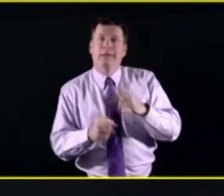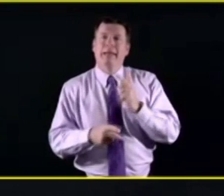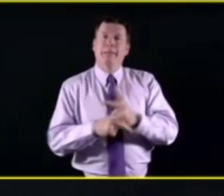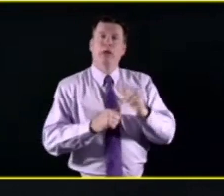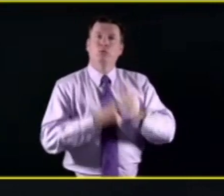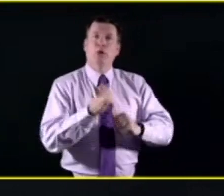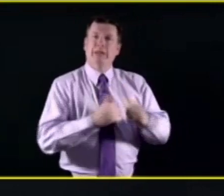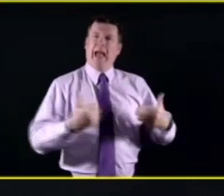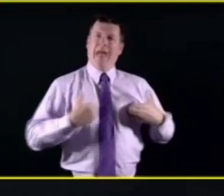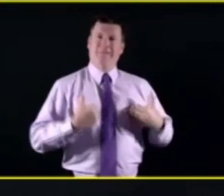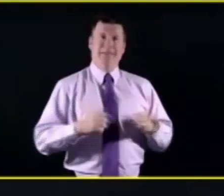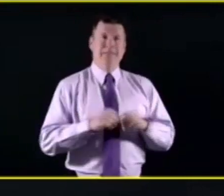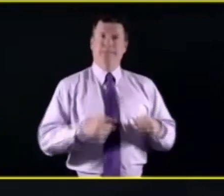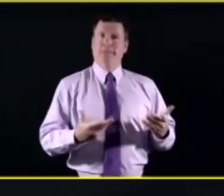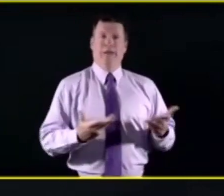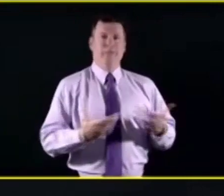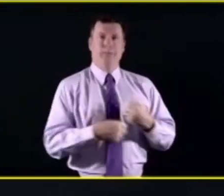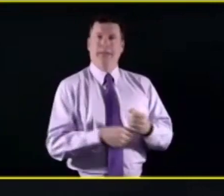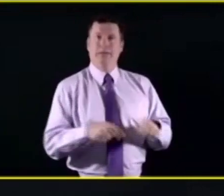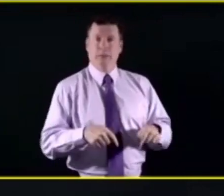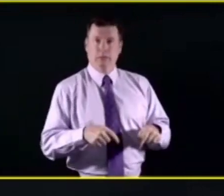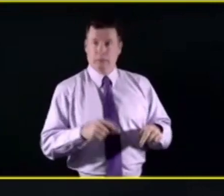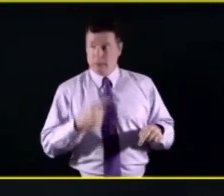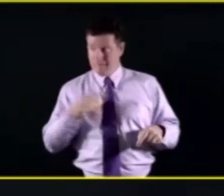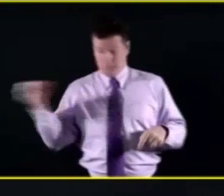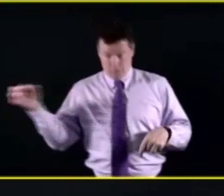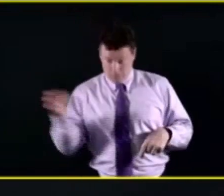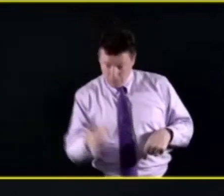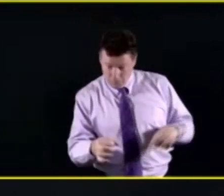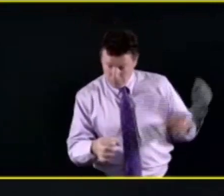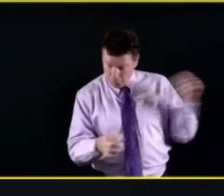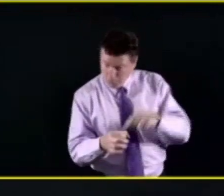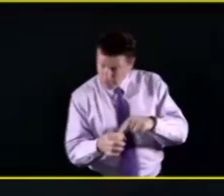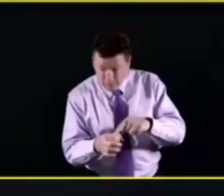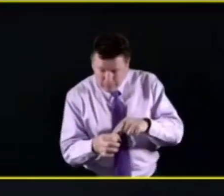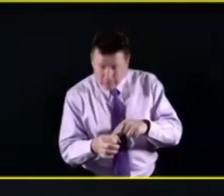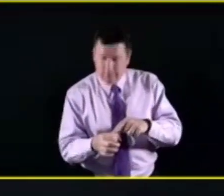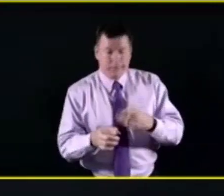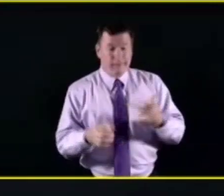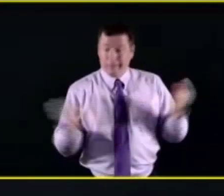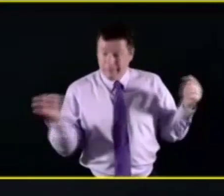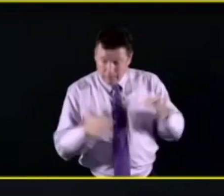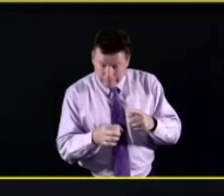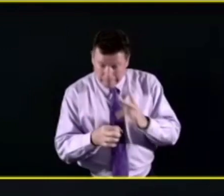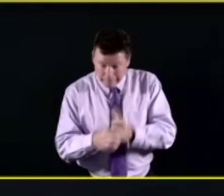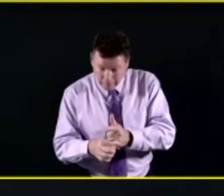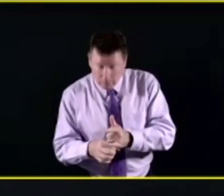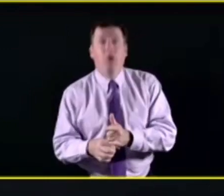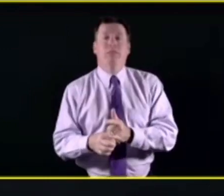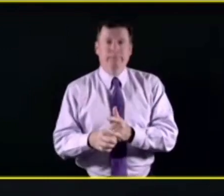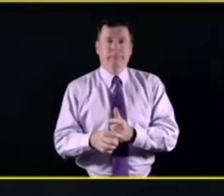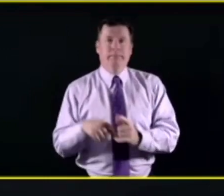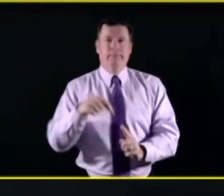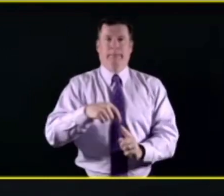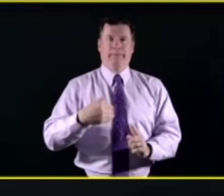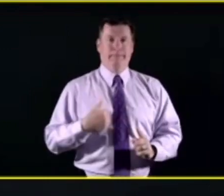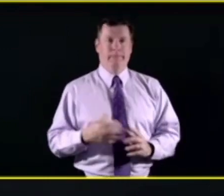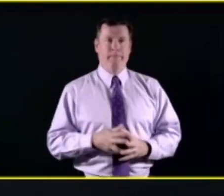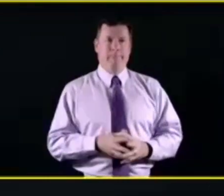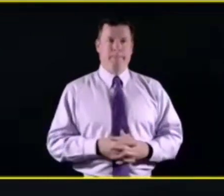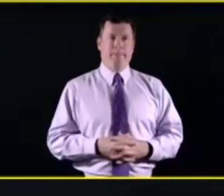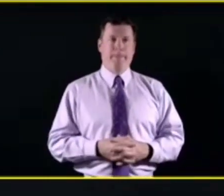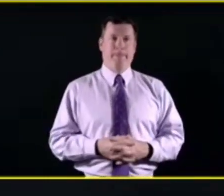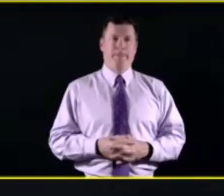each other. So a vaccine prevents disease. Some of the treatment trials treat the disease once you have it.